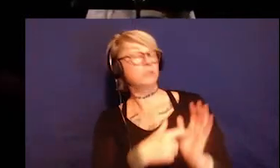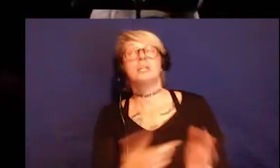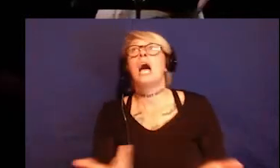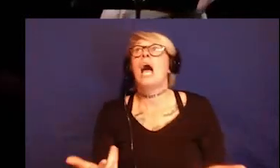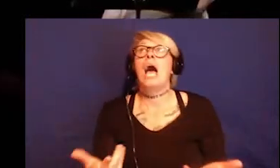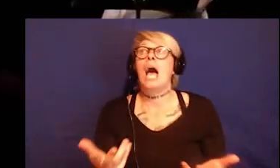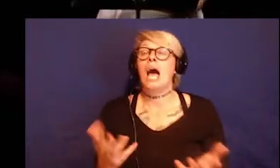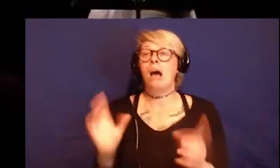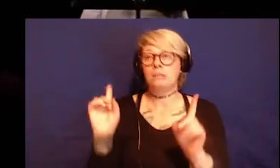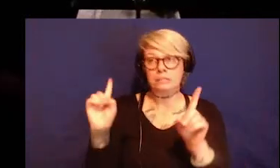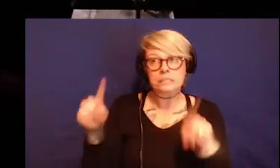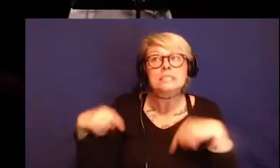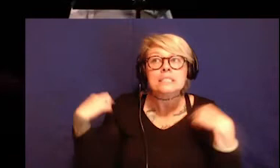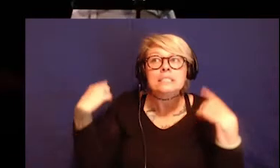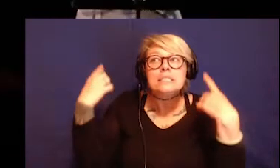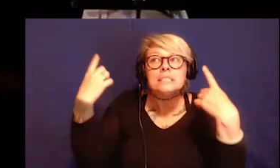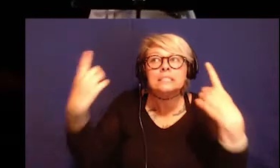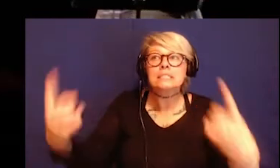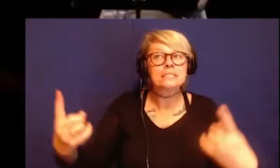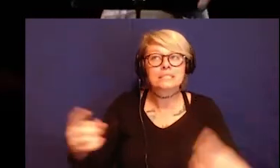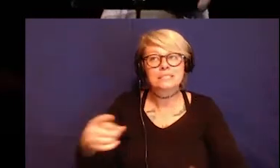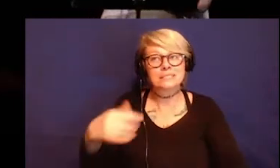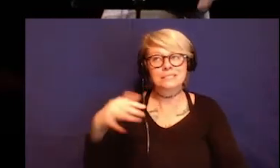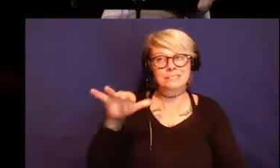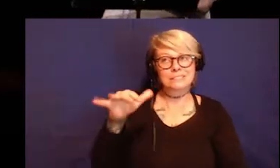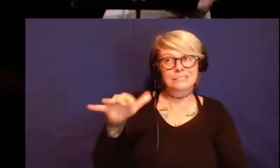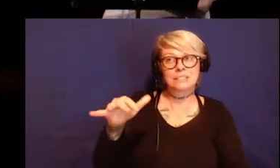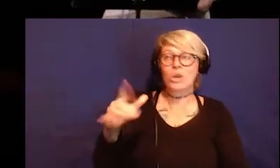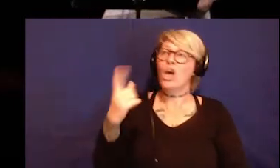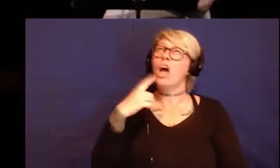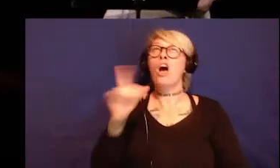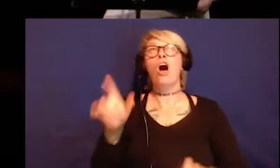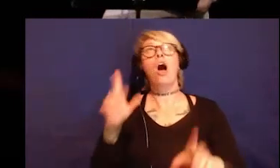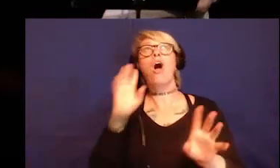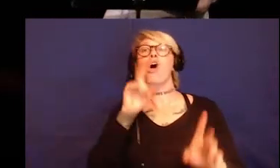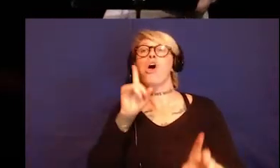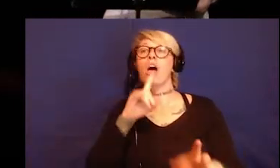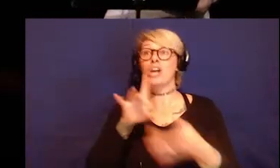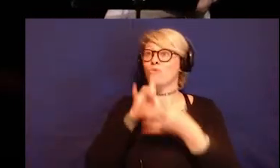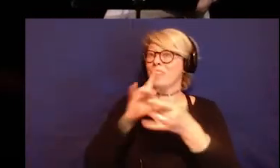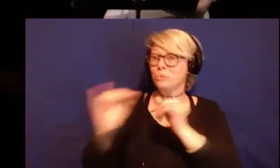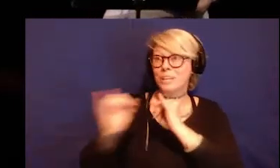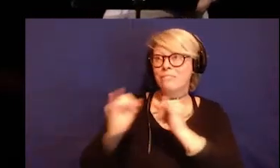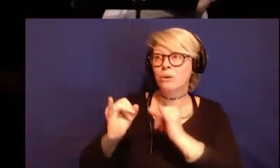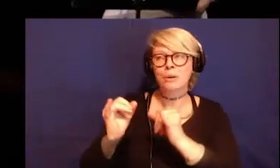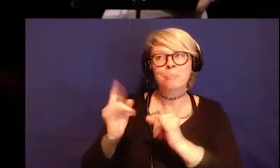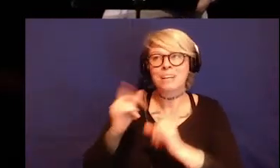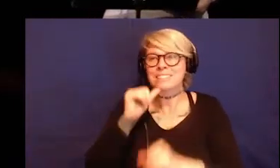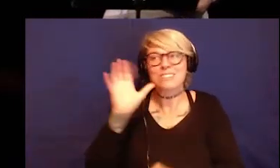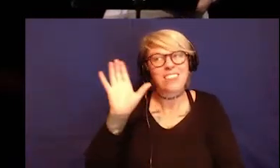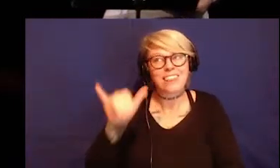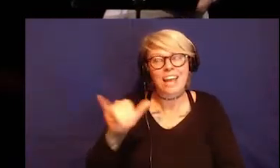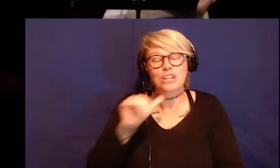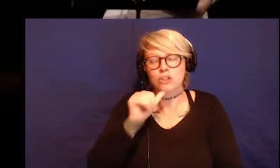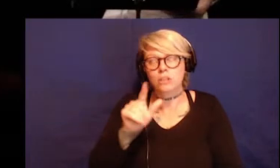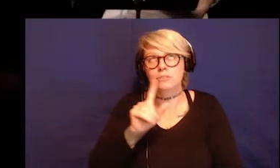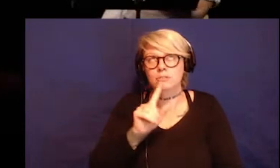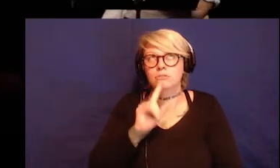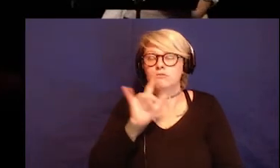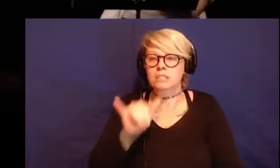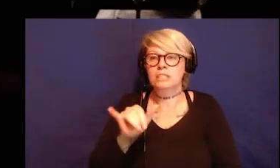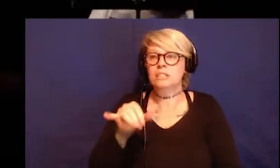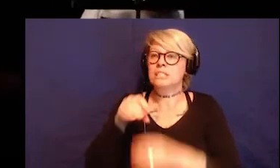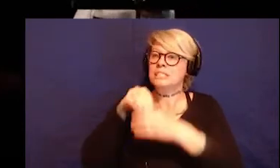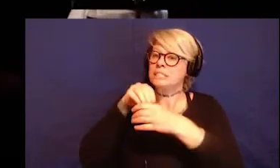good for a while. And we could kid ourselves and pretend it's all about an interview, but it's not. Or not, really. Well, we both know it's